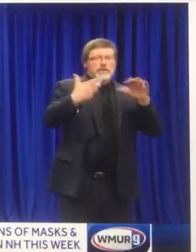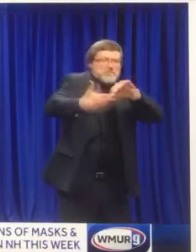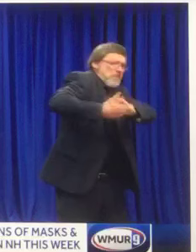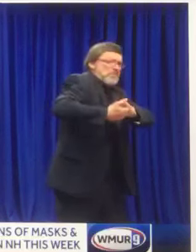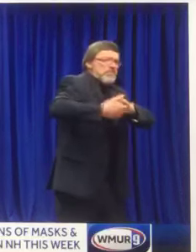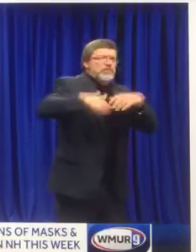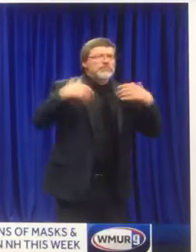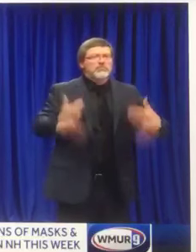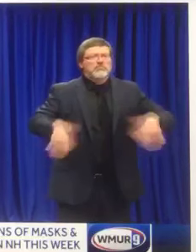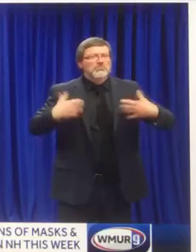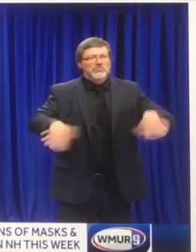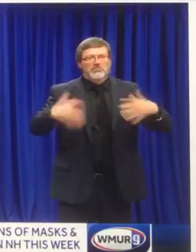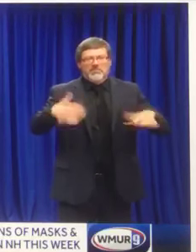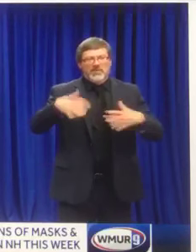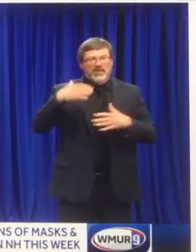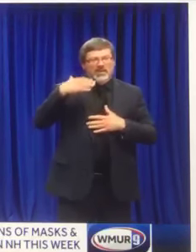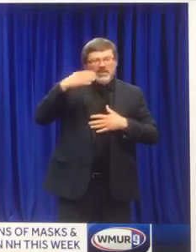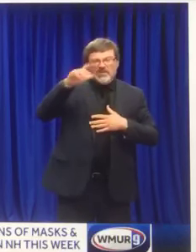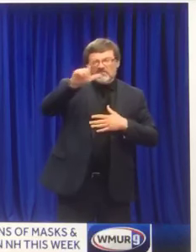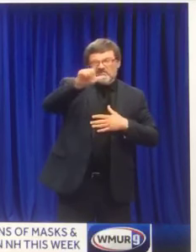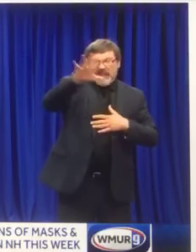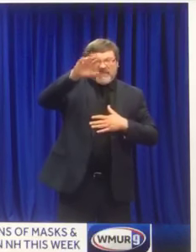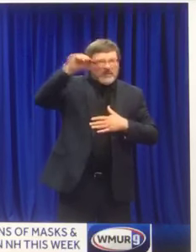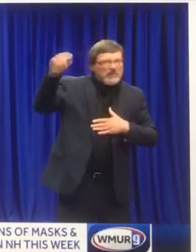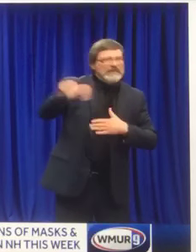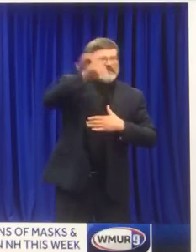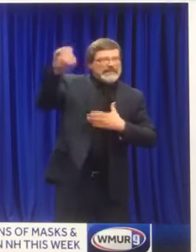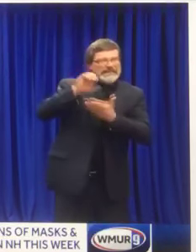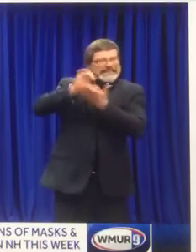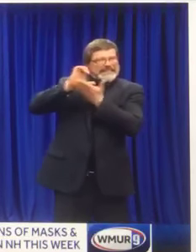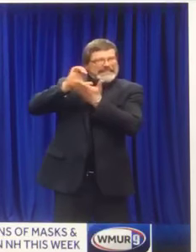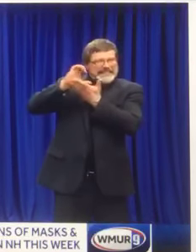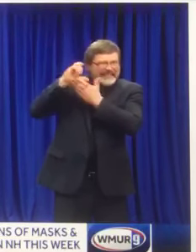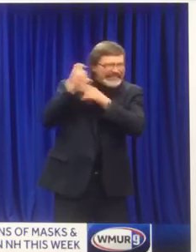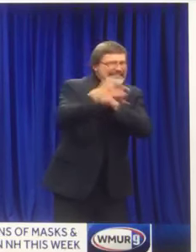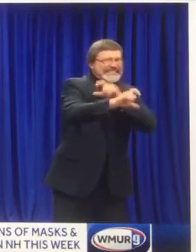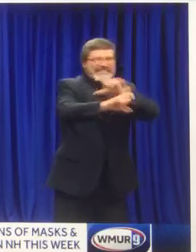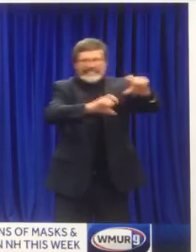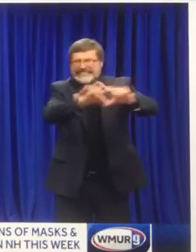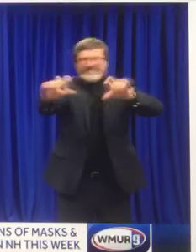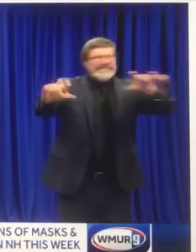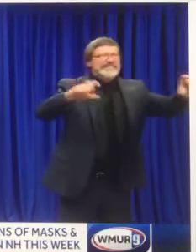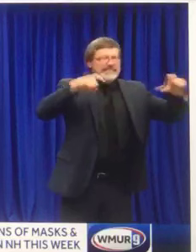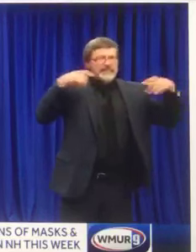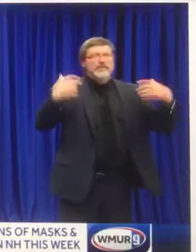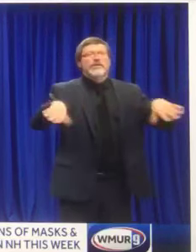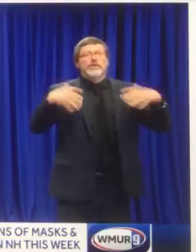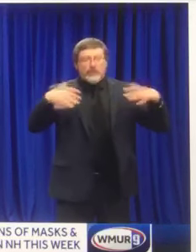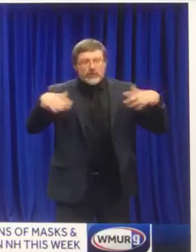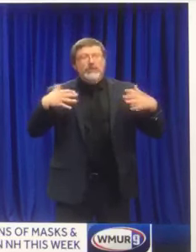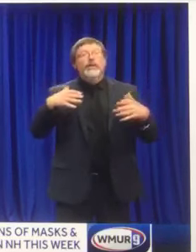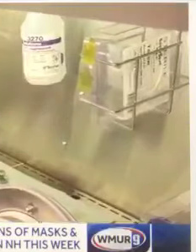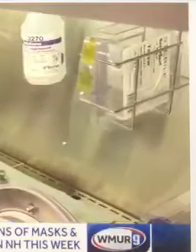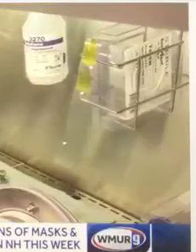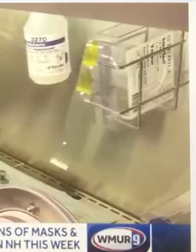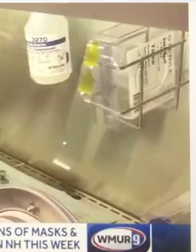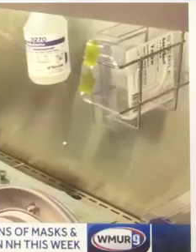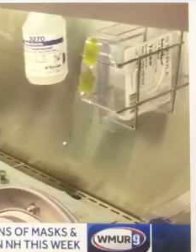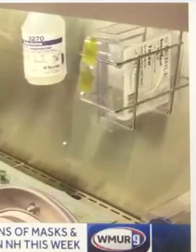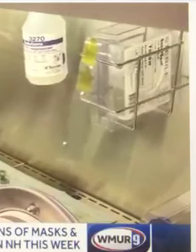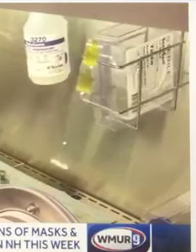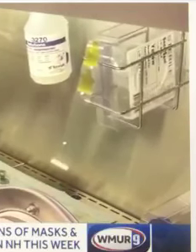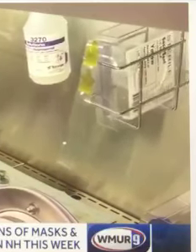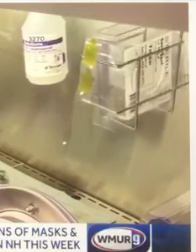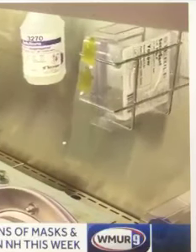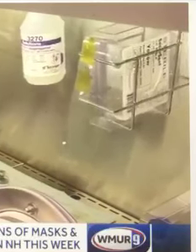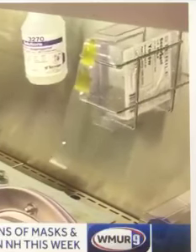gone towards New Hampshire companies manufacturing, procuring, and securing PPE for the state of New Hampshire. Meanwhile, the state